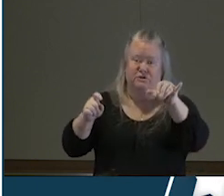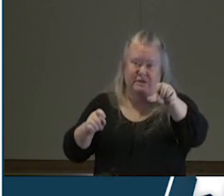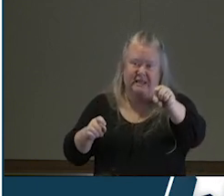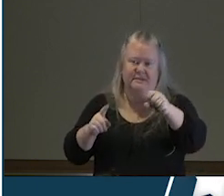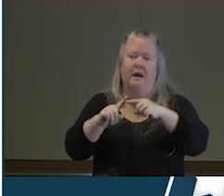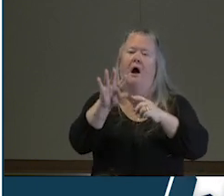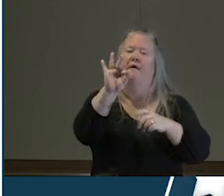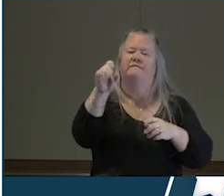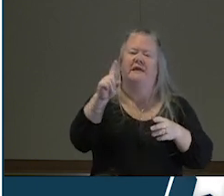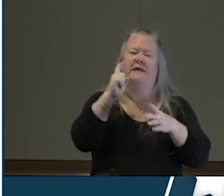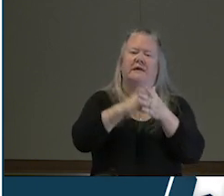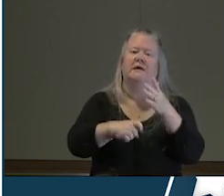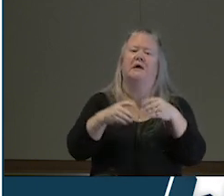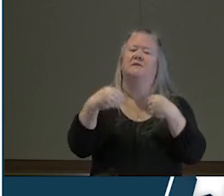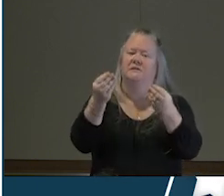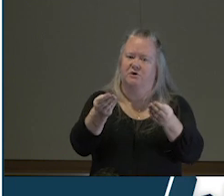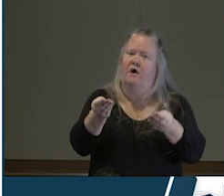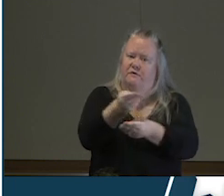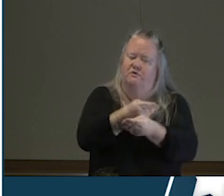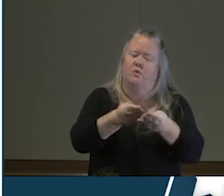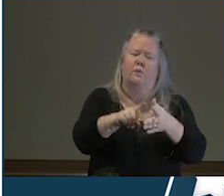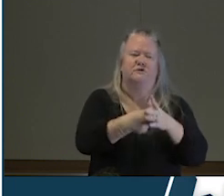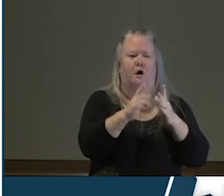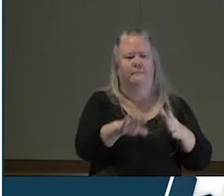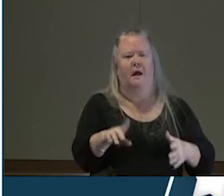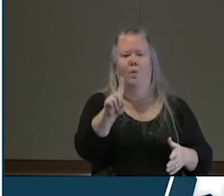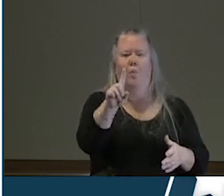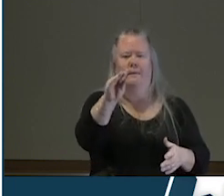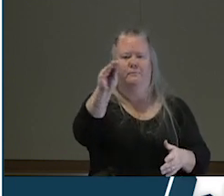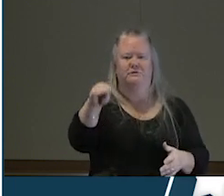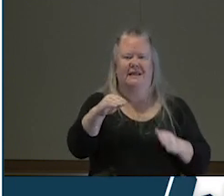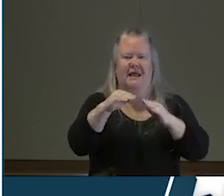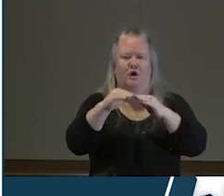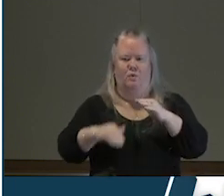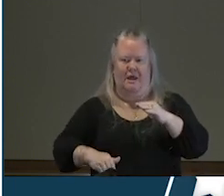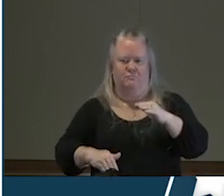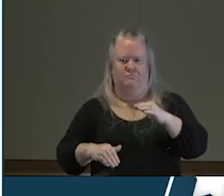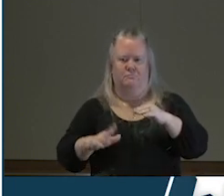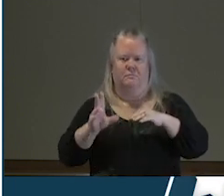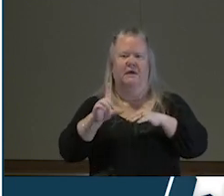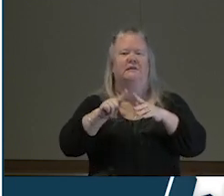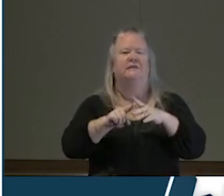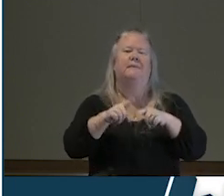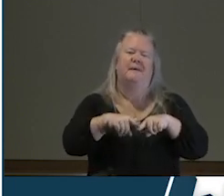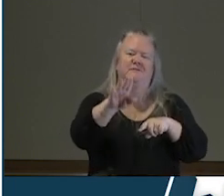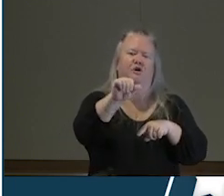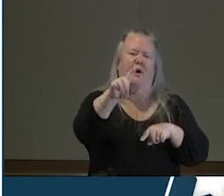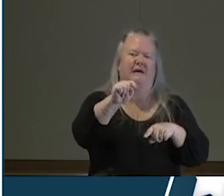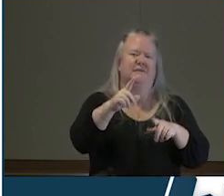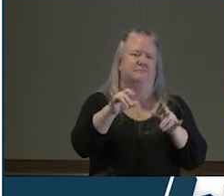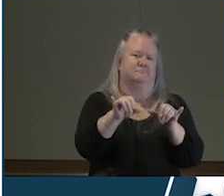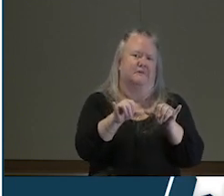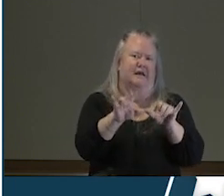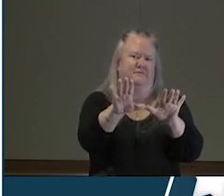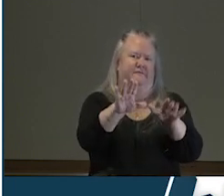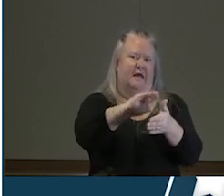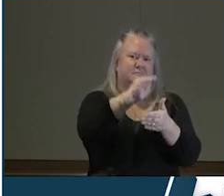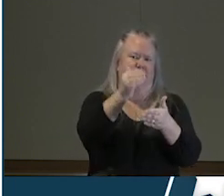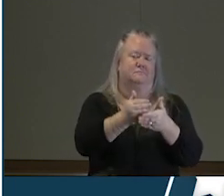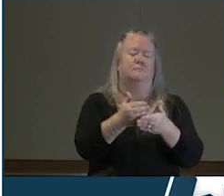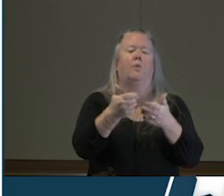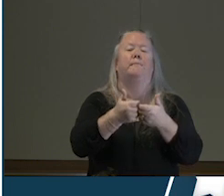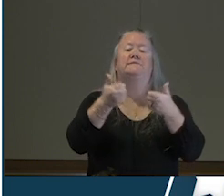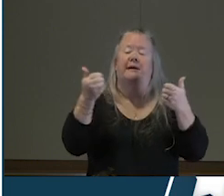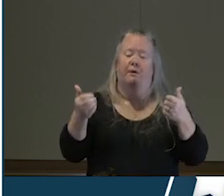Our fees, we operate as a fiduciary. Our fees start at around 1% and go down based off asset size. And that would be